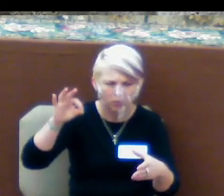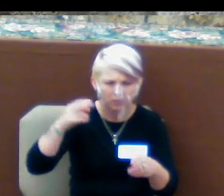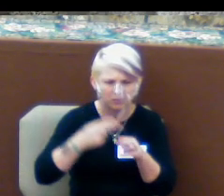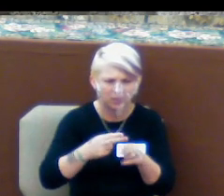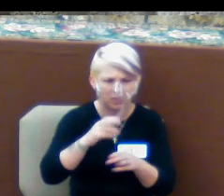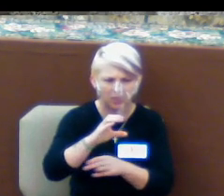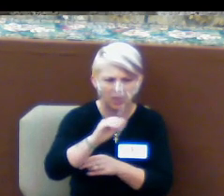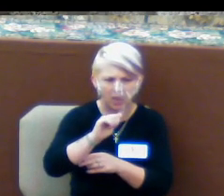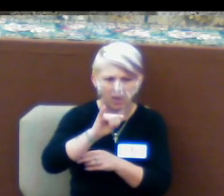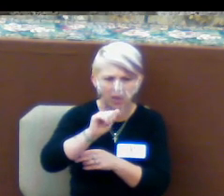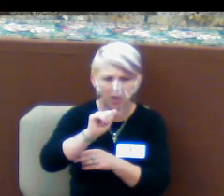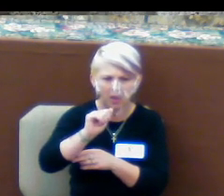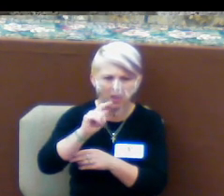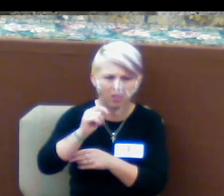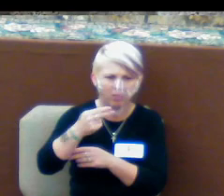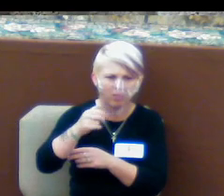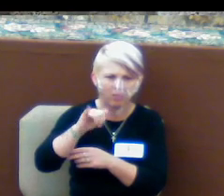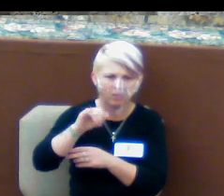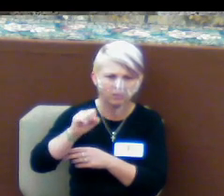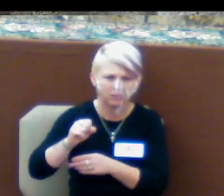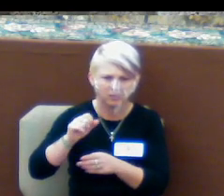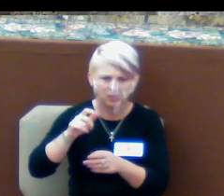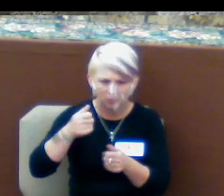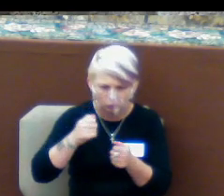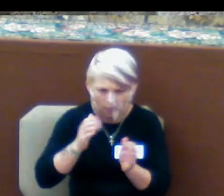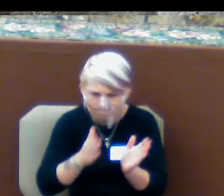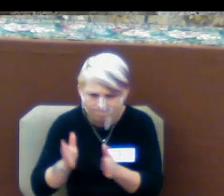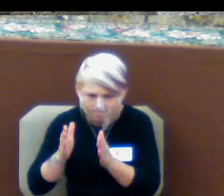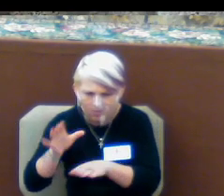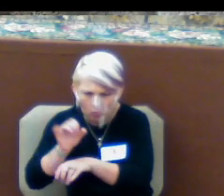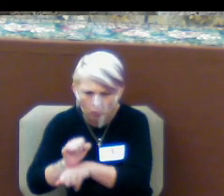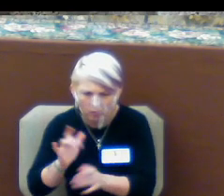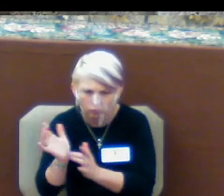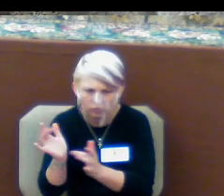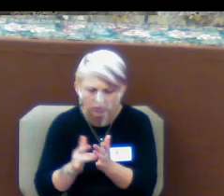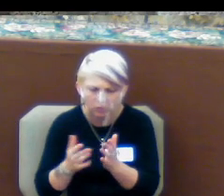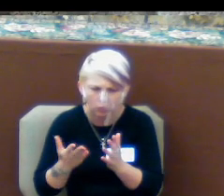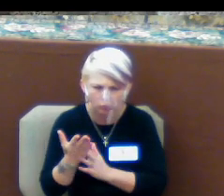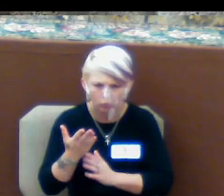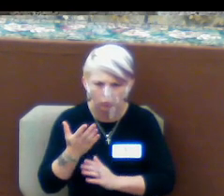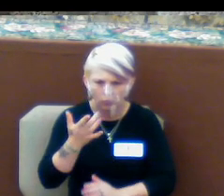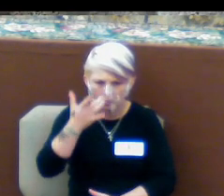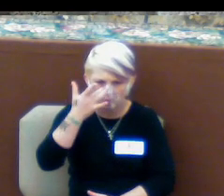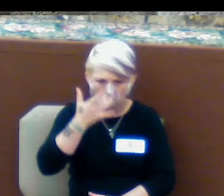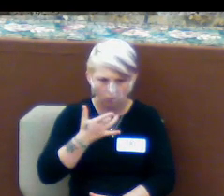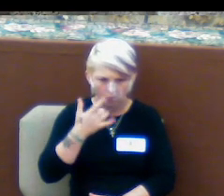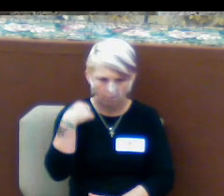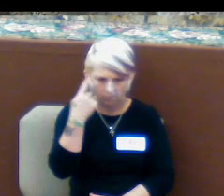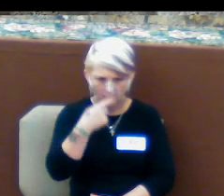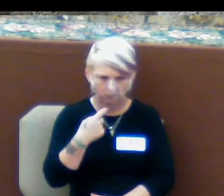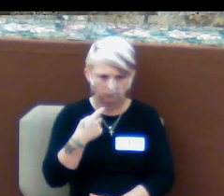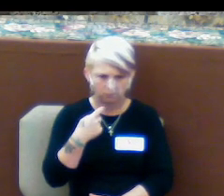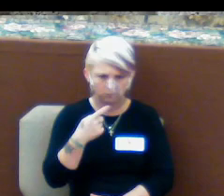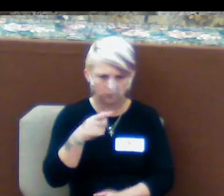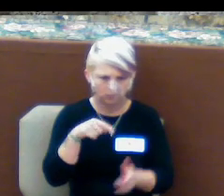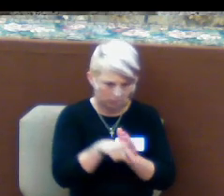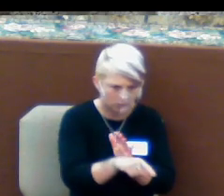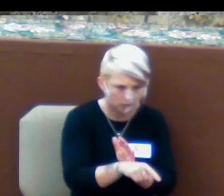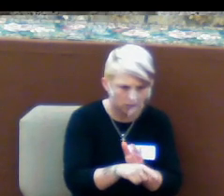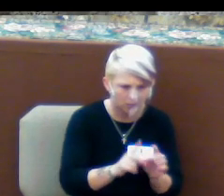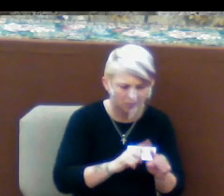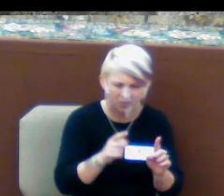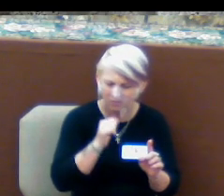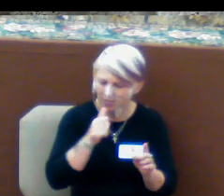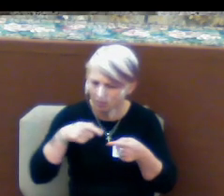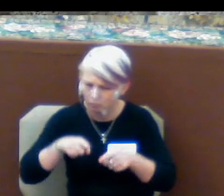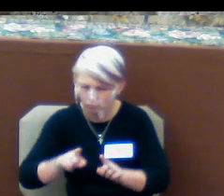was Caiaphas, and plotted together in order to arrest Jesus by stealth and kill him. But they said, "Not